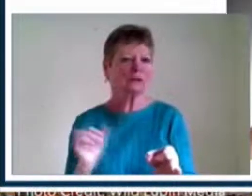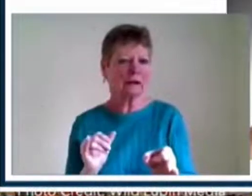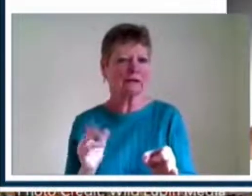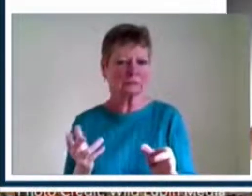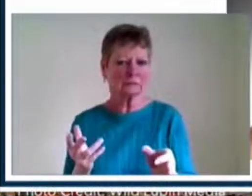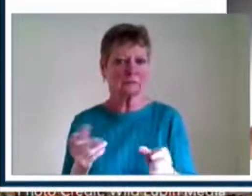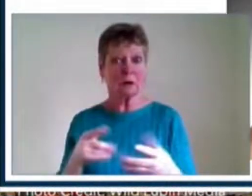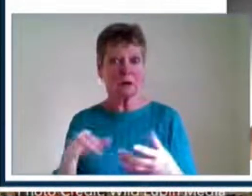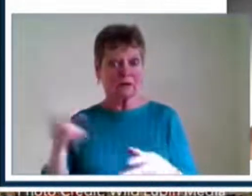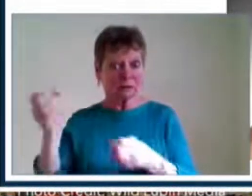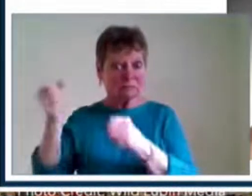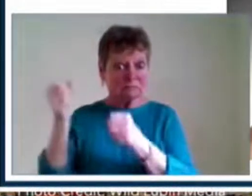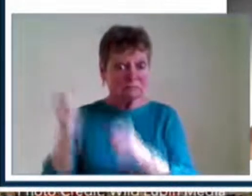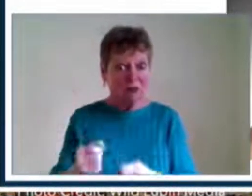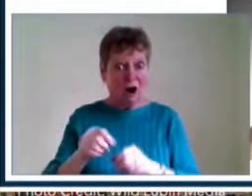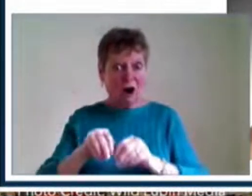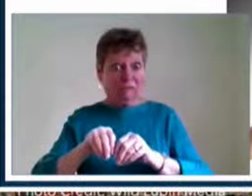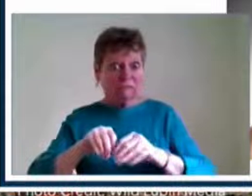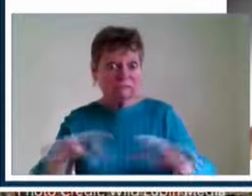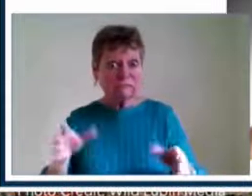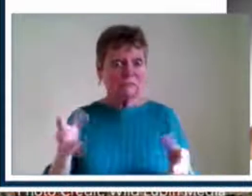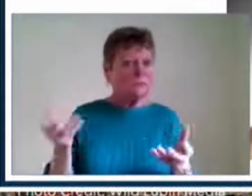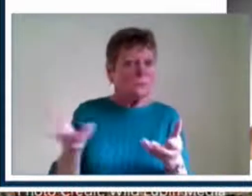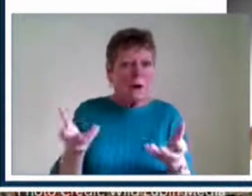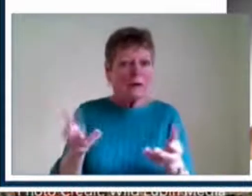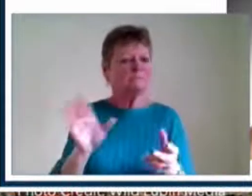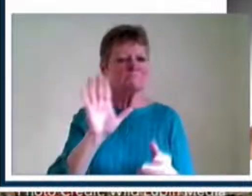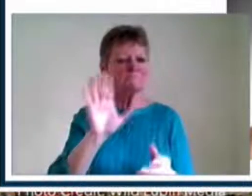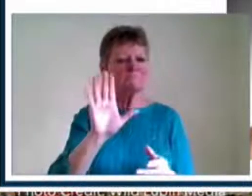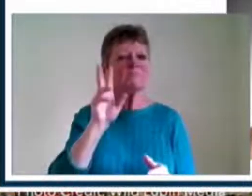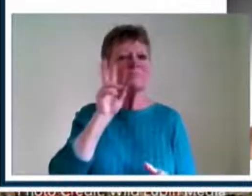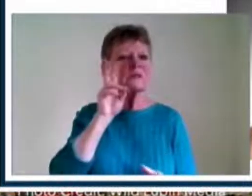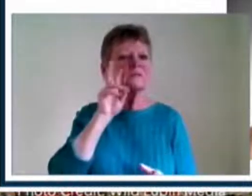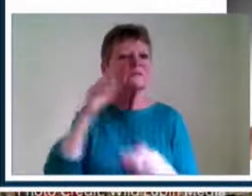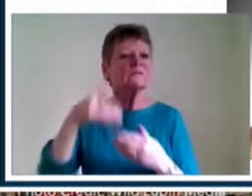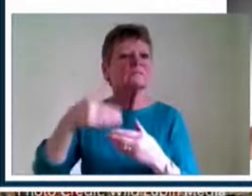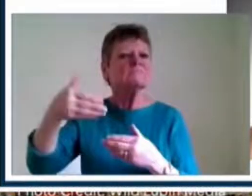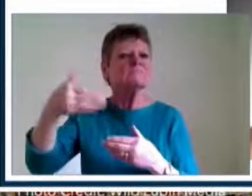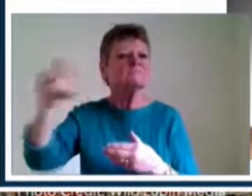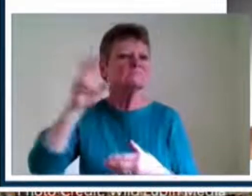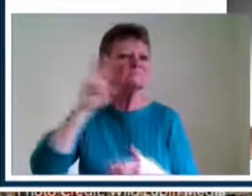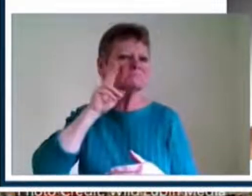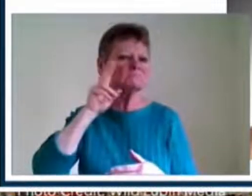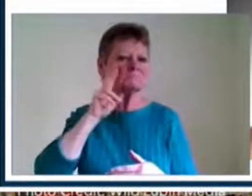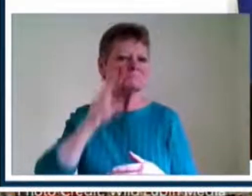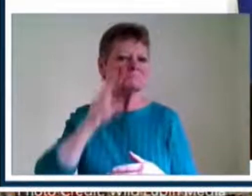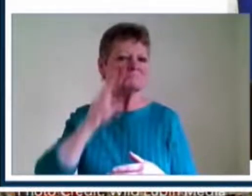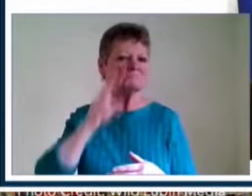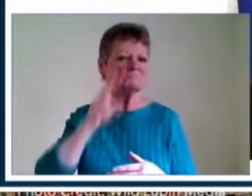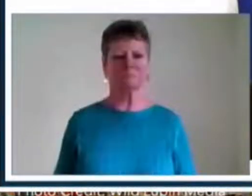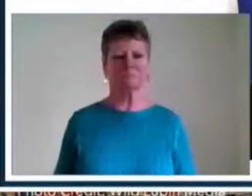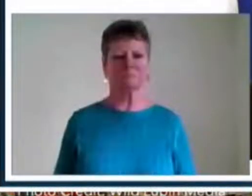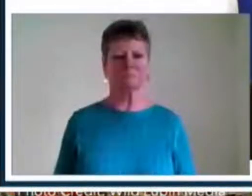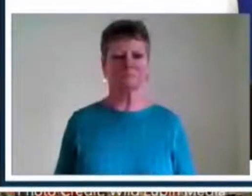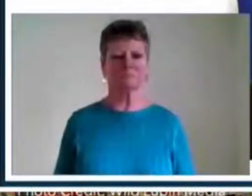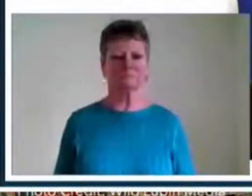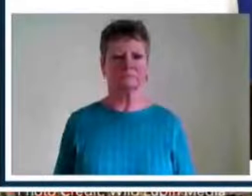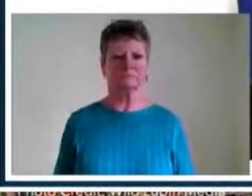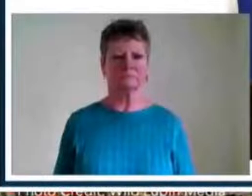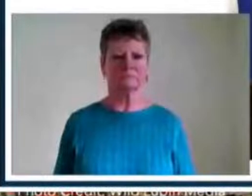strain. That will be identified over the days and weeks ahead. Go ahead with your follow-up,